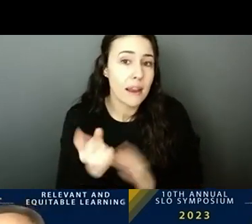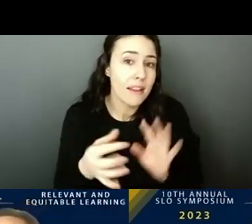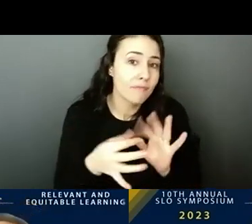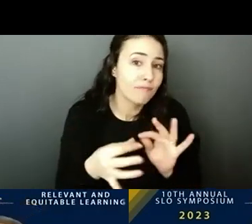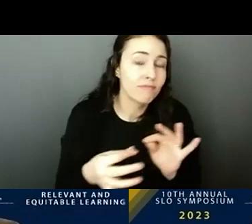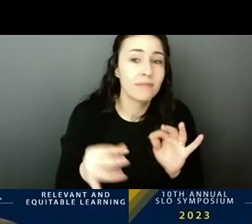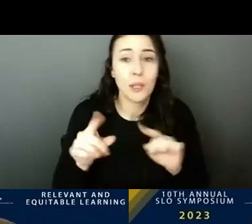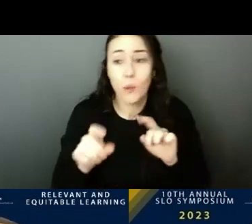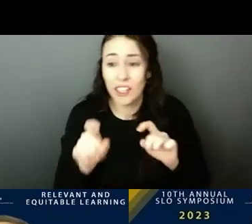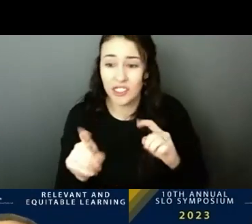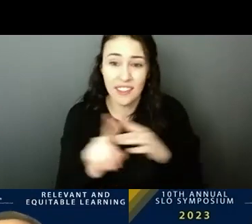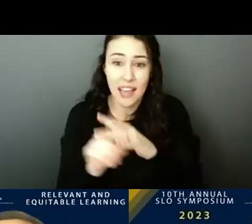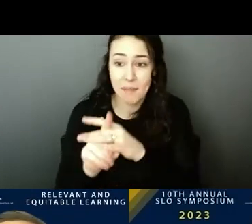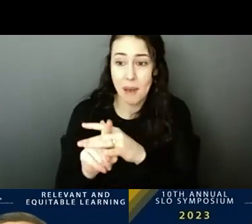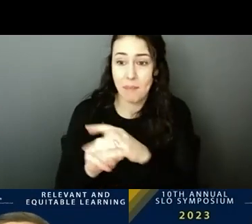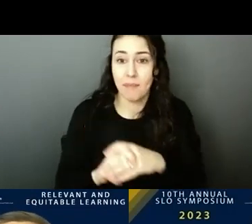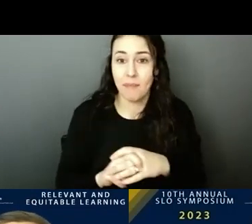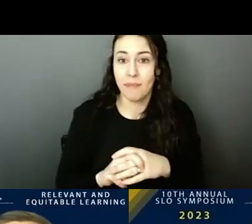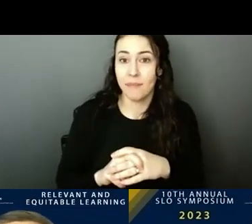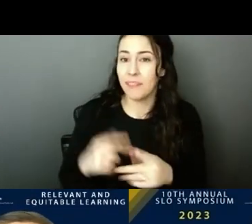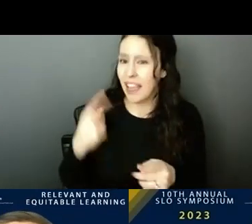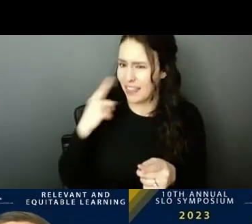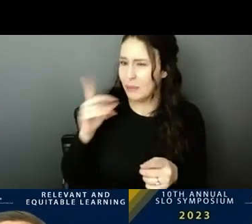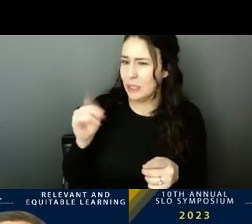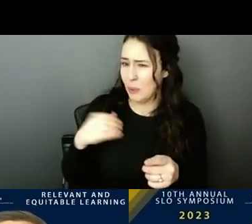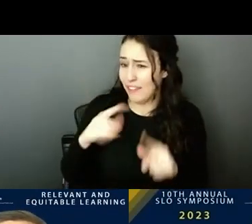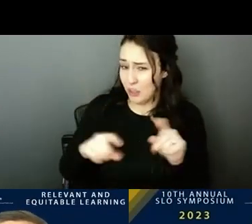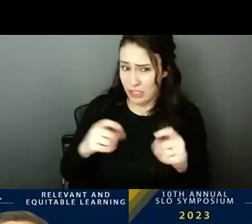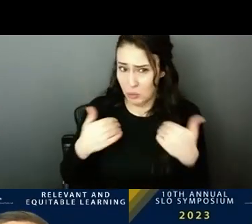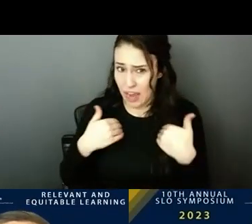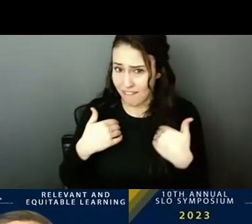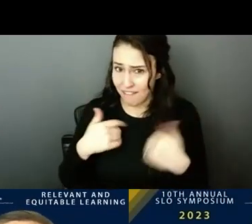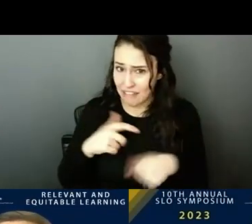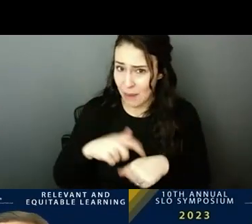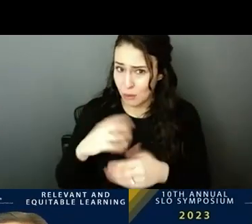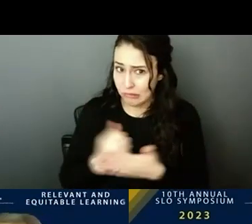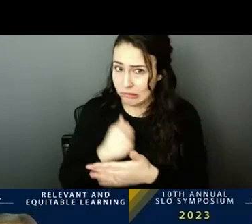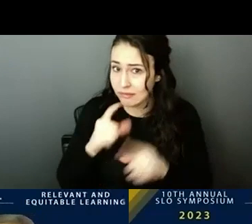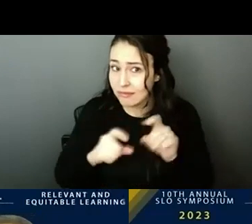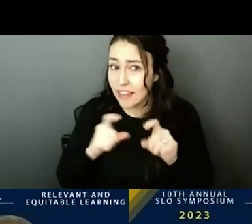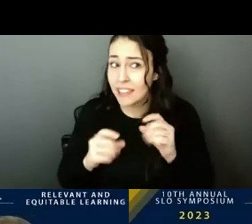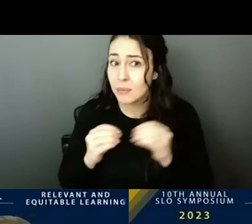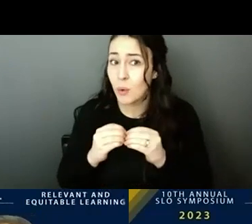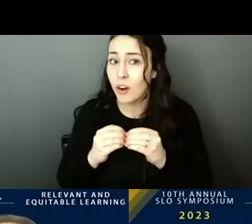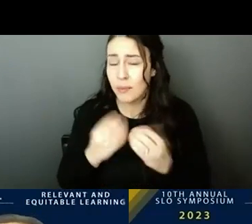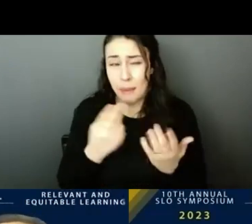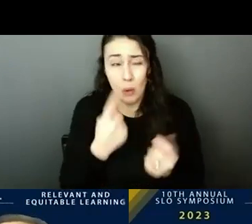up? I think we do have questions. Do we have time to ask more, or just one short